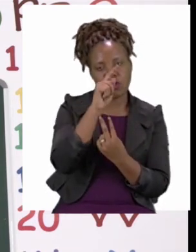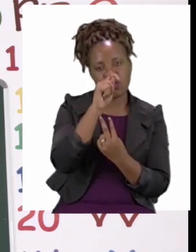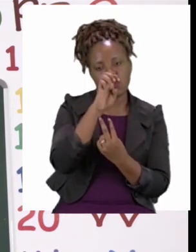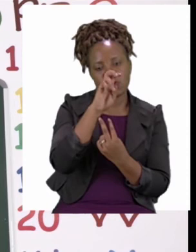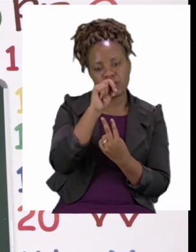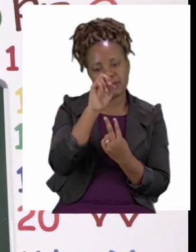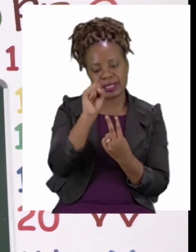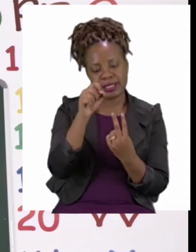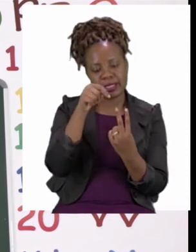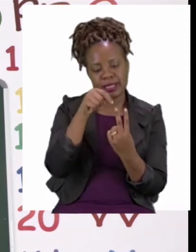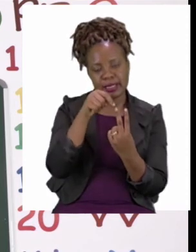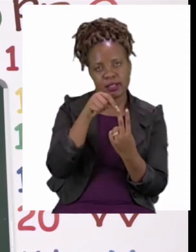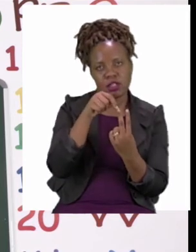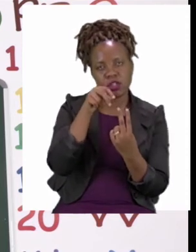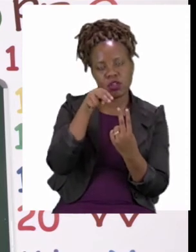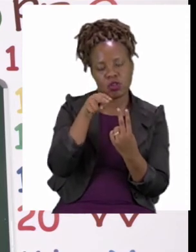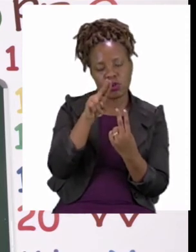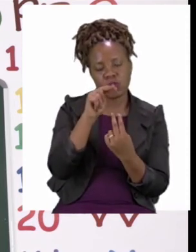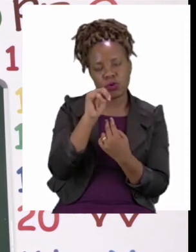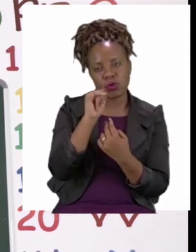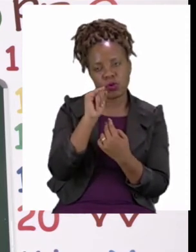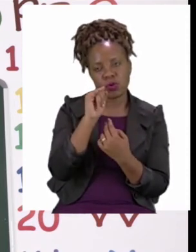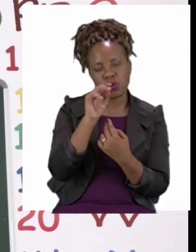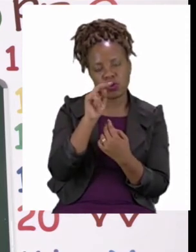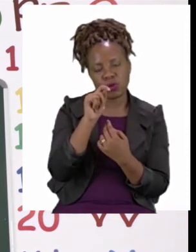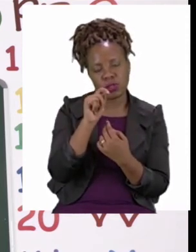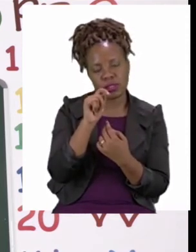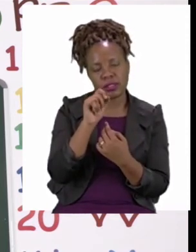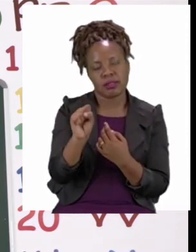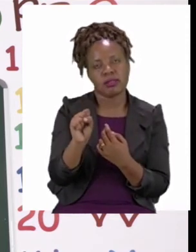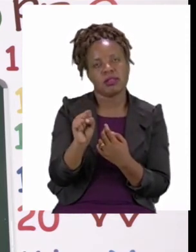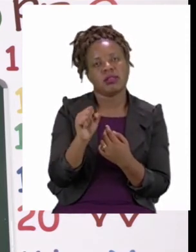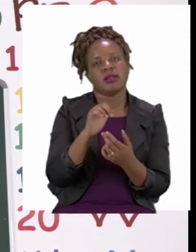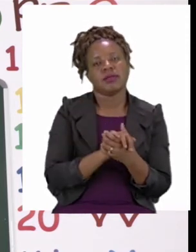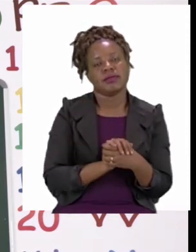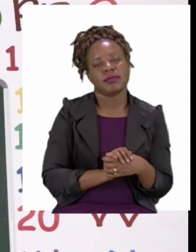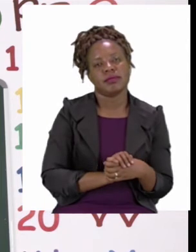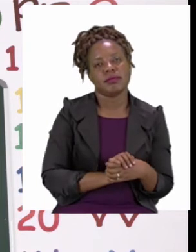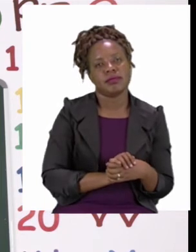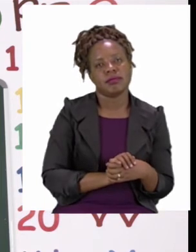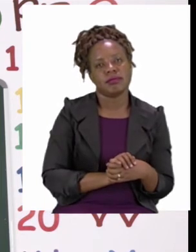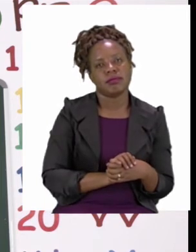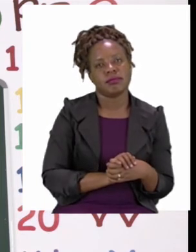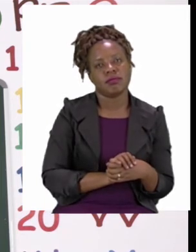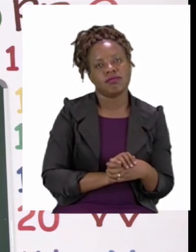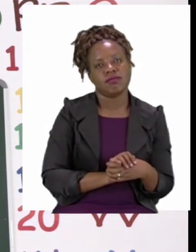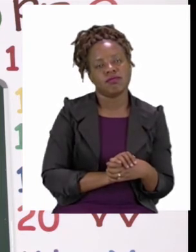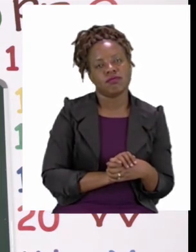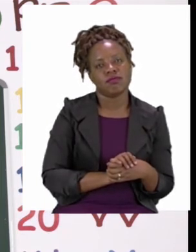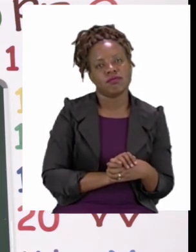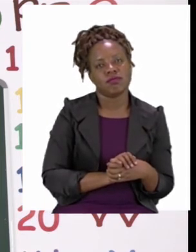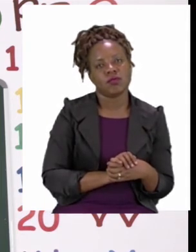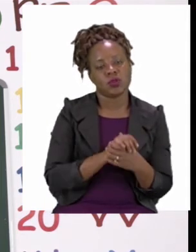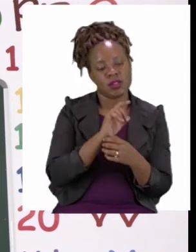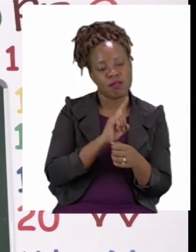a U on top of the second digit. After that, we take a look at our 77 and